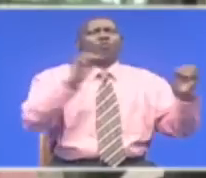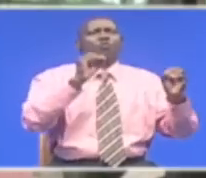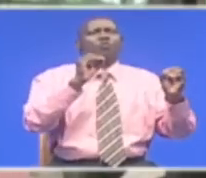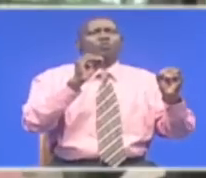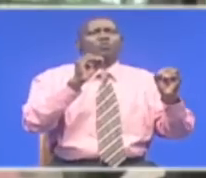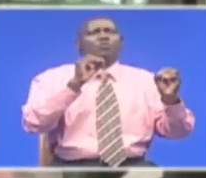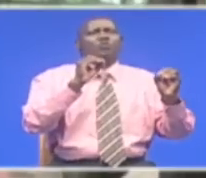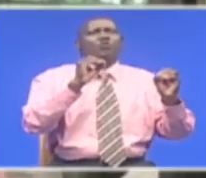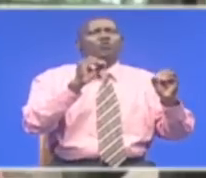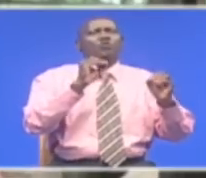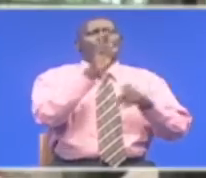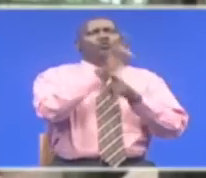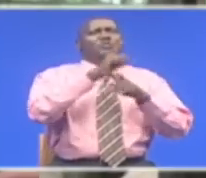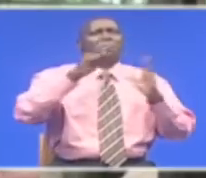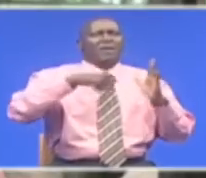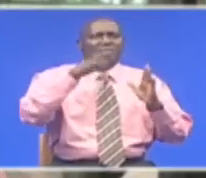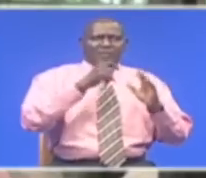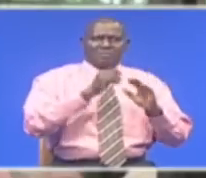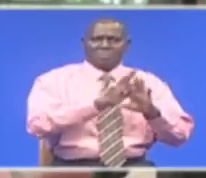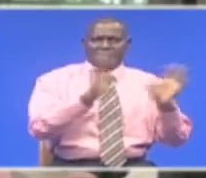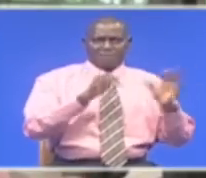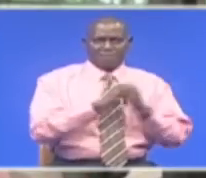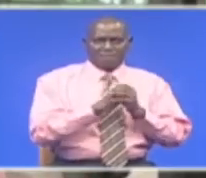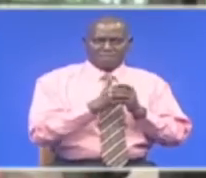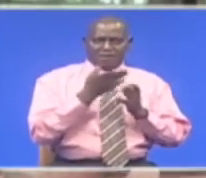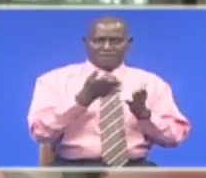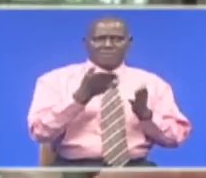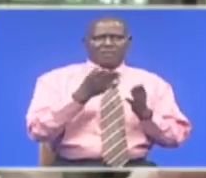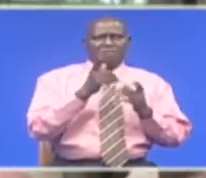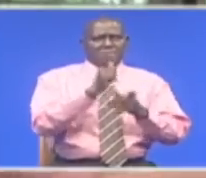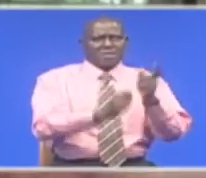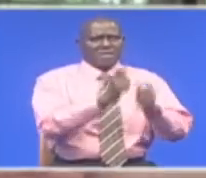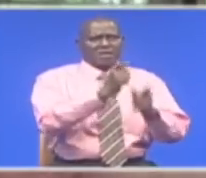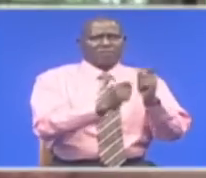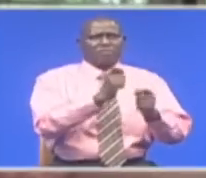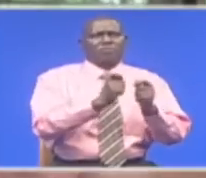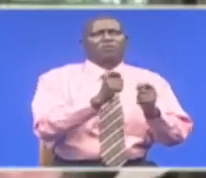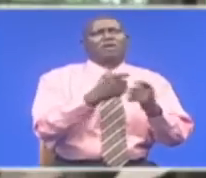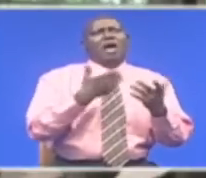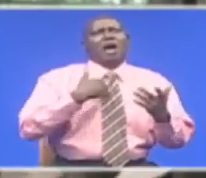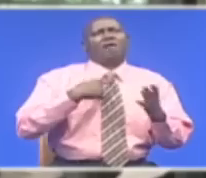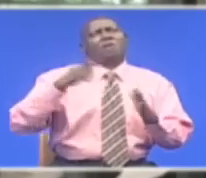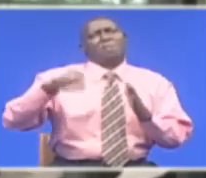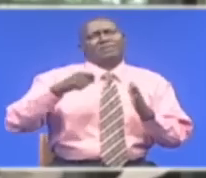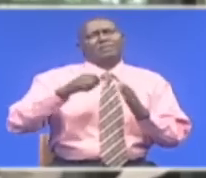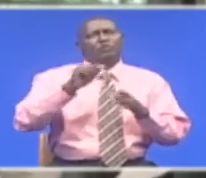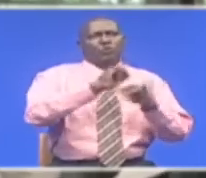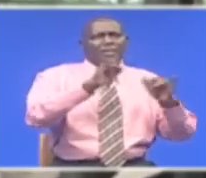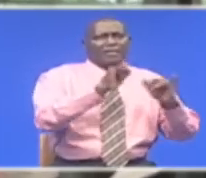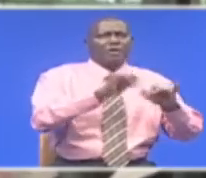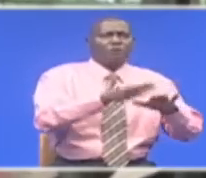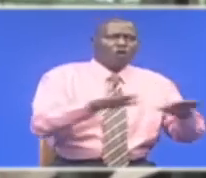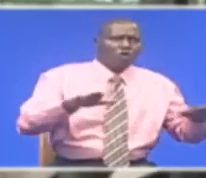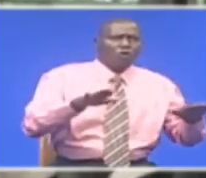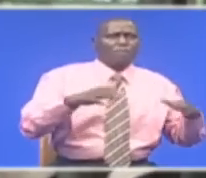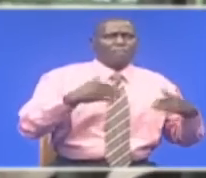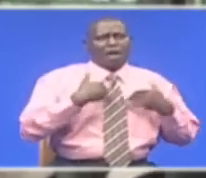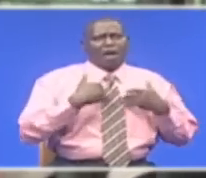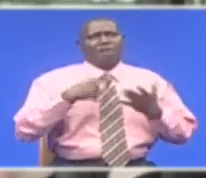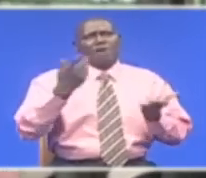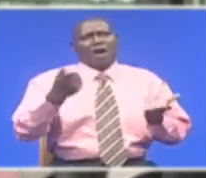with four milking robots. We have two robots for cleaning the floor. We have a robot